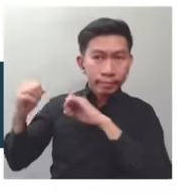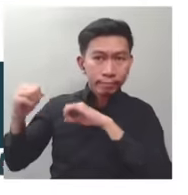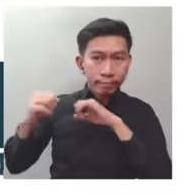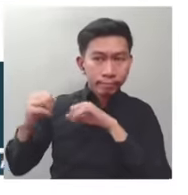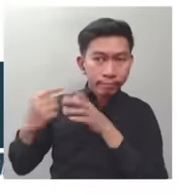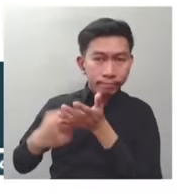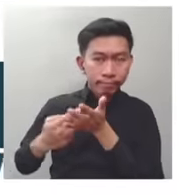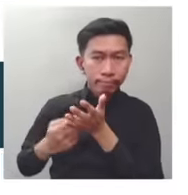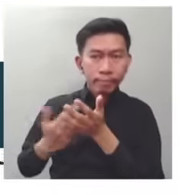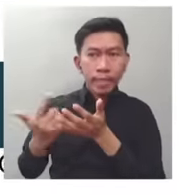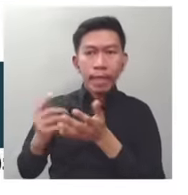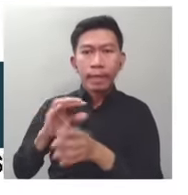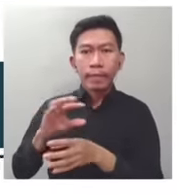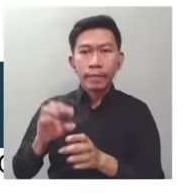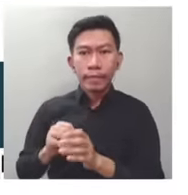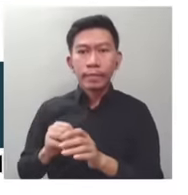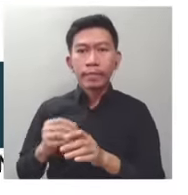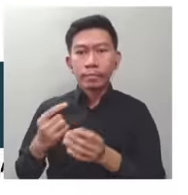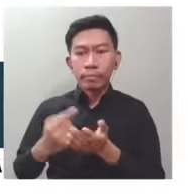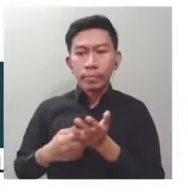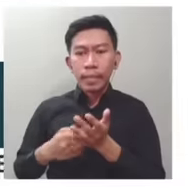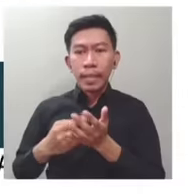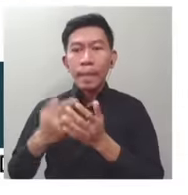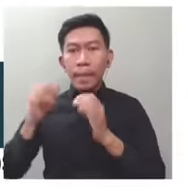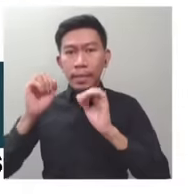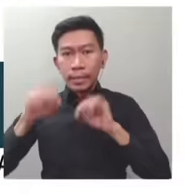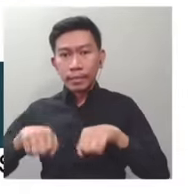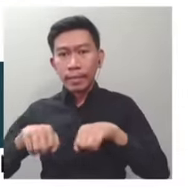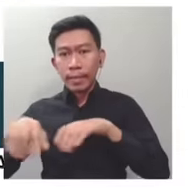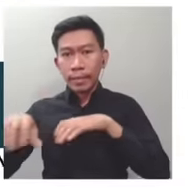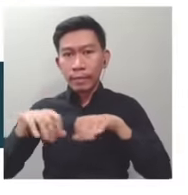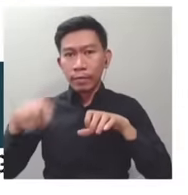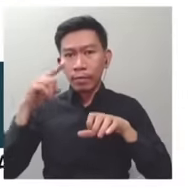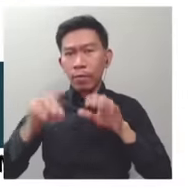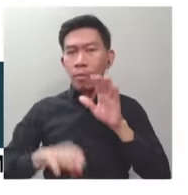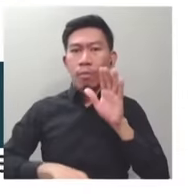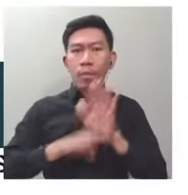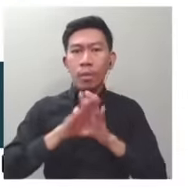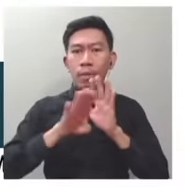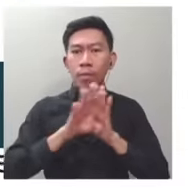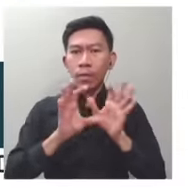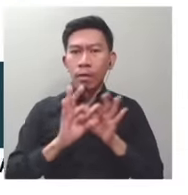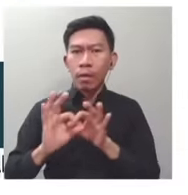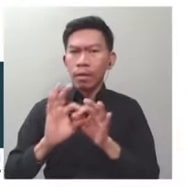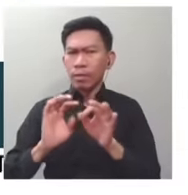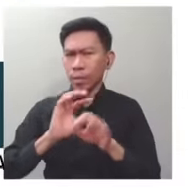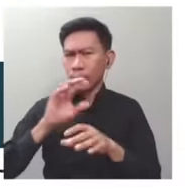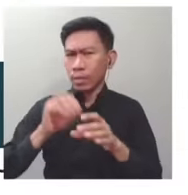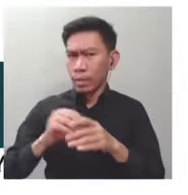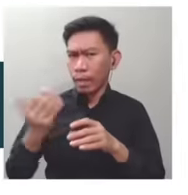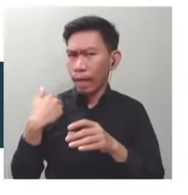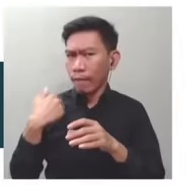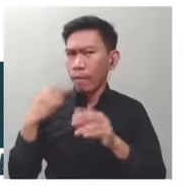discussed as well possible activities to boost cooperation, including the creation of what they call a work plan.